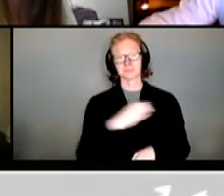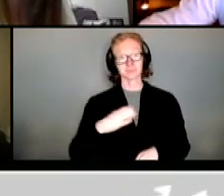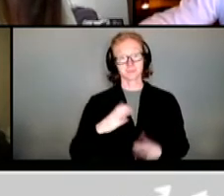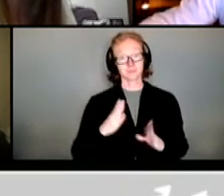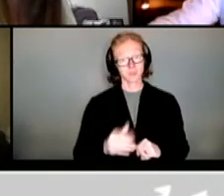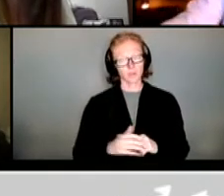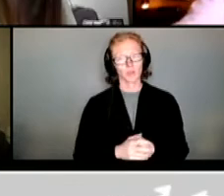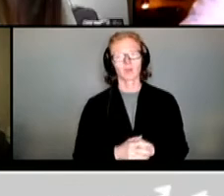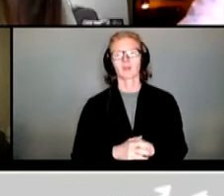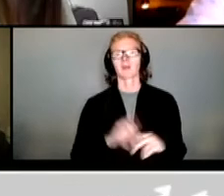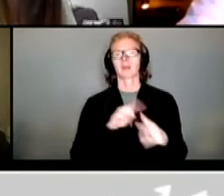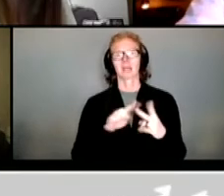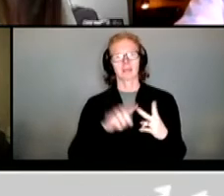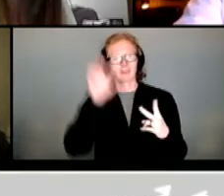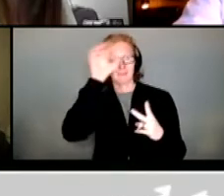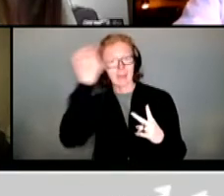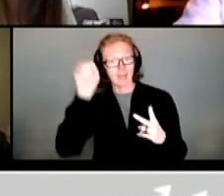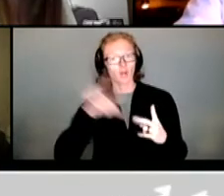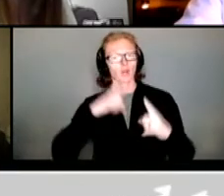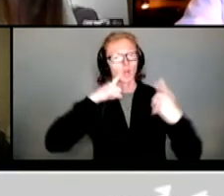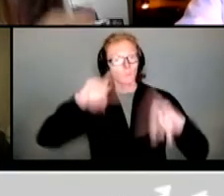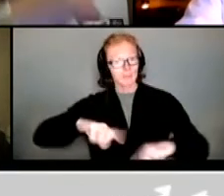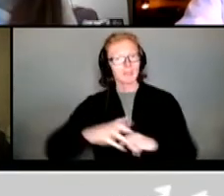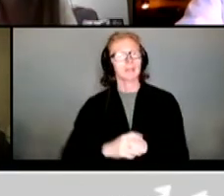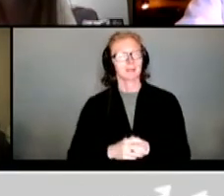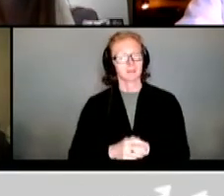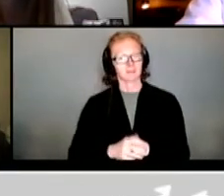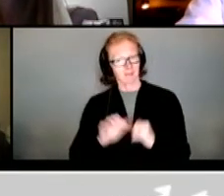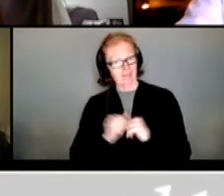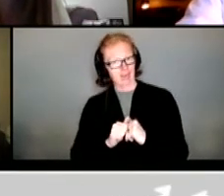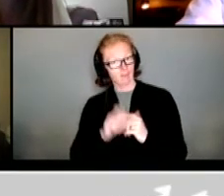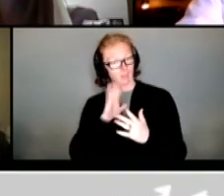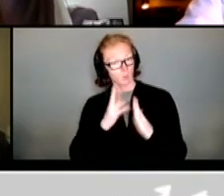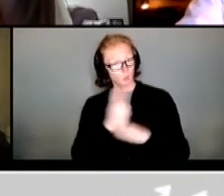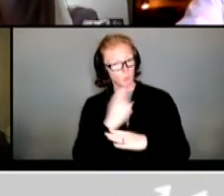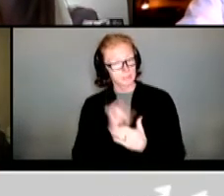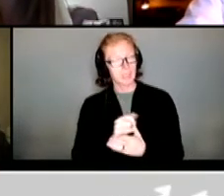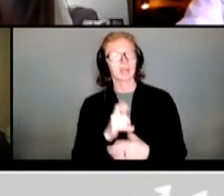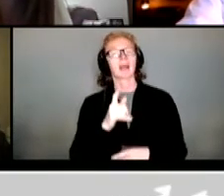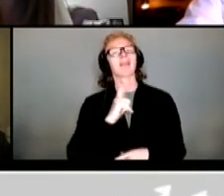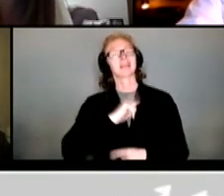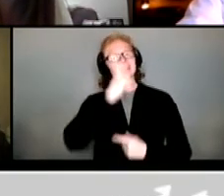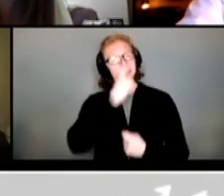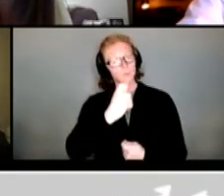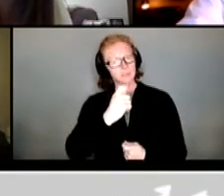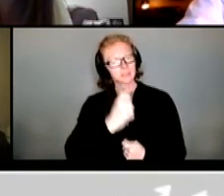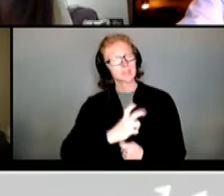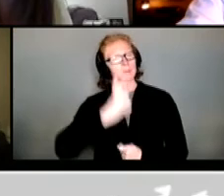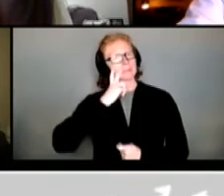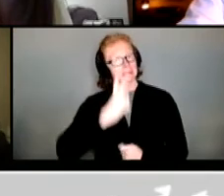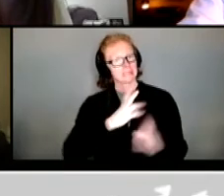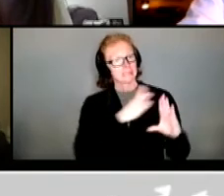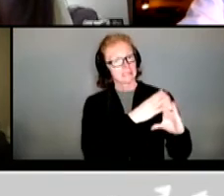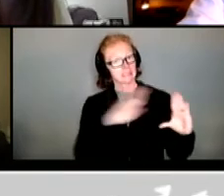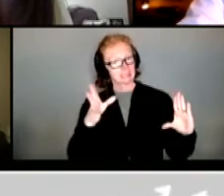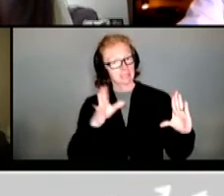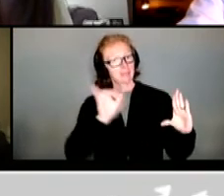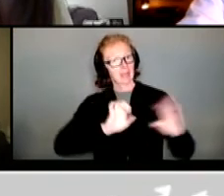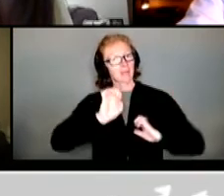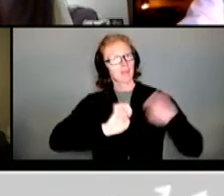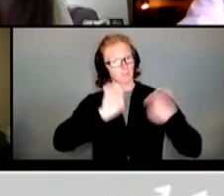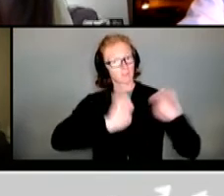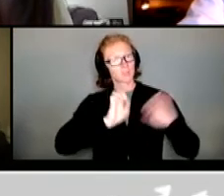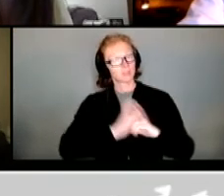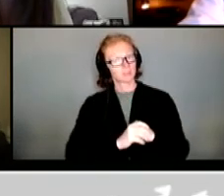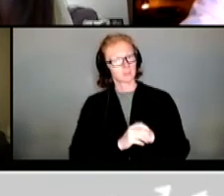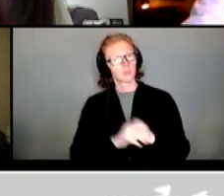reached an agreement about how that was going to be rolled out. And I think it'll be really interesting to look at that evaluation as you